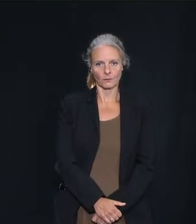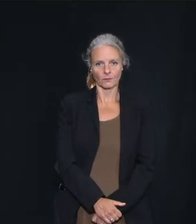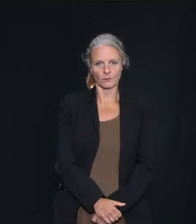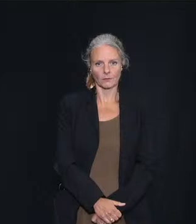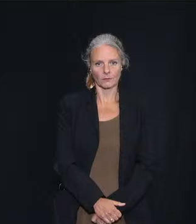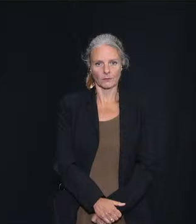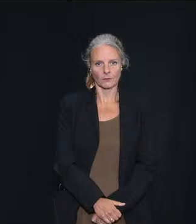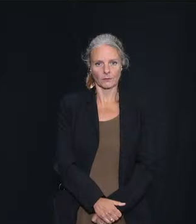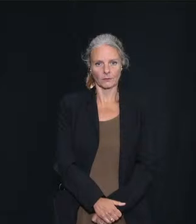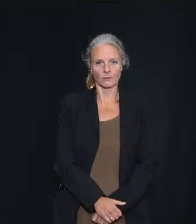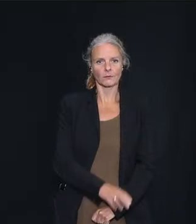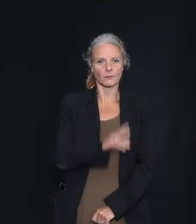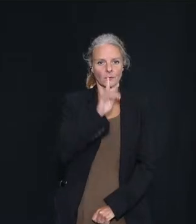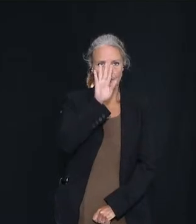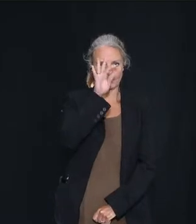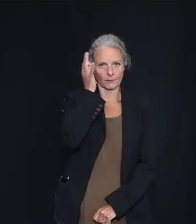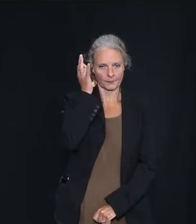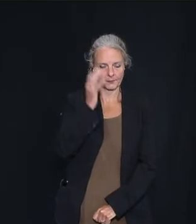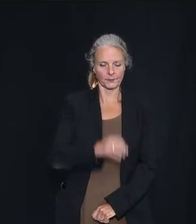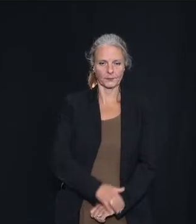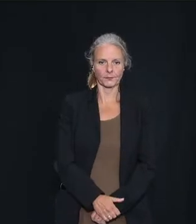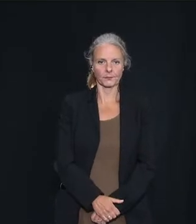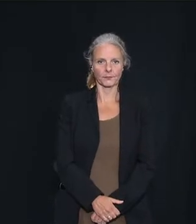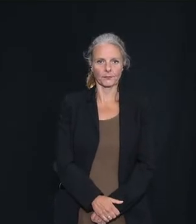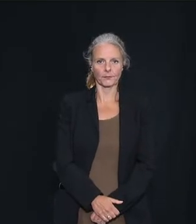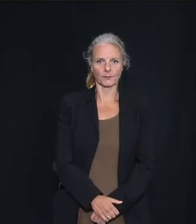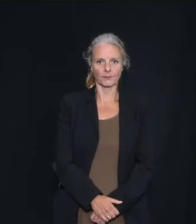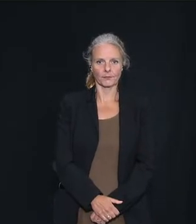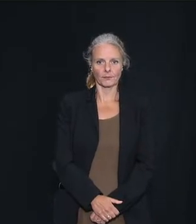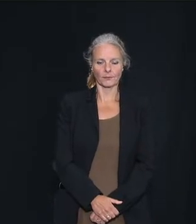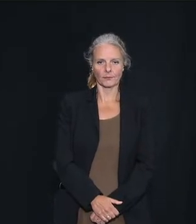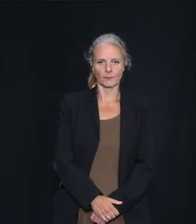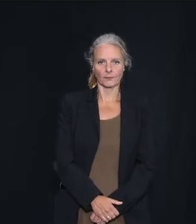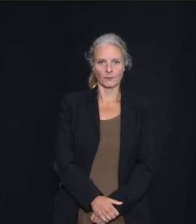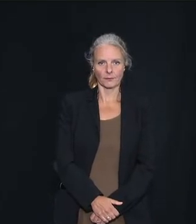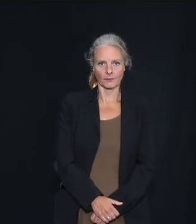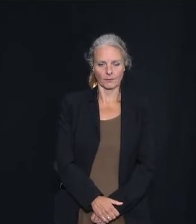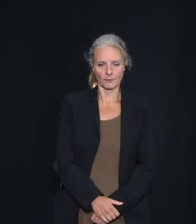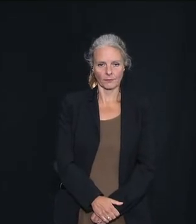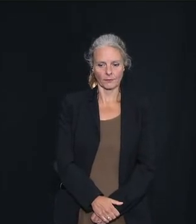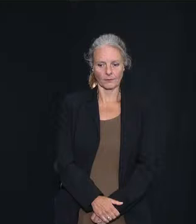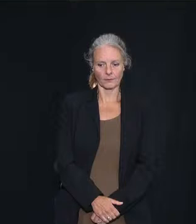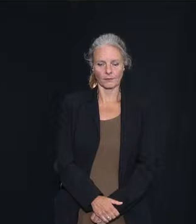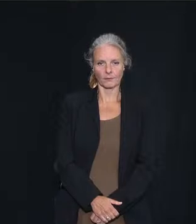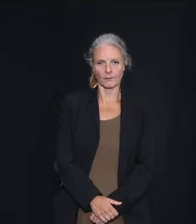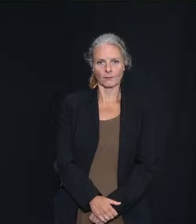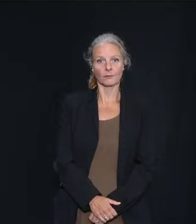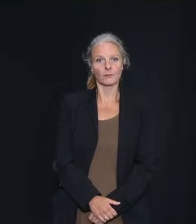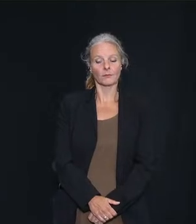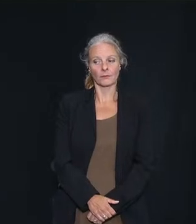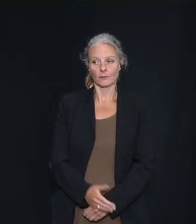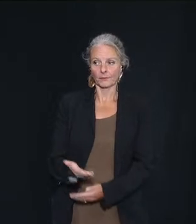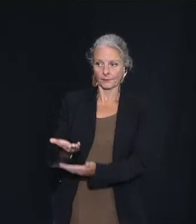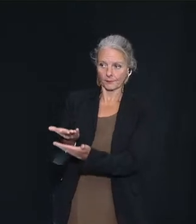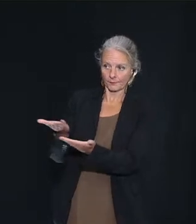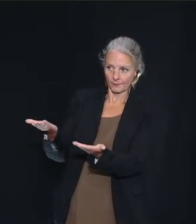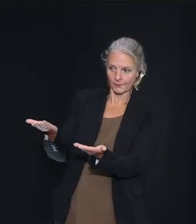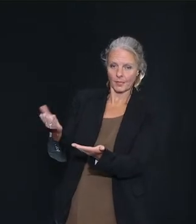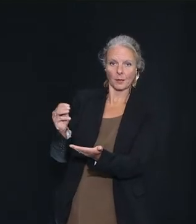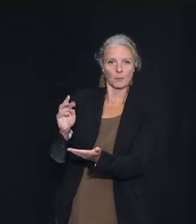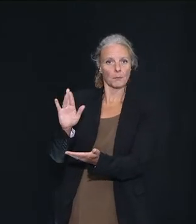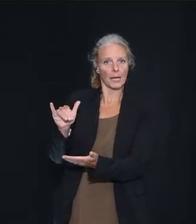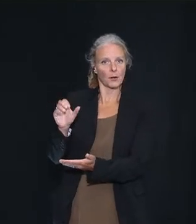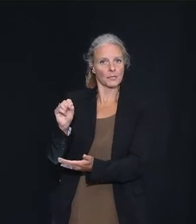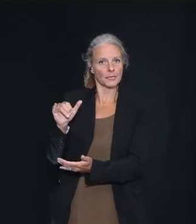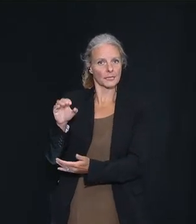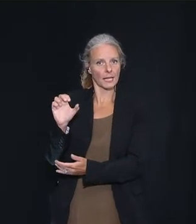Au nom de leurs excellences, la très honorable. On behalf of their excellencies, Mary Simon and Whit Fraser, I'd like to welcome you to